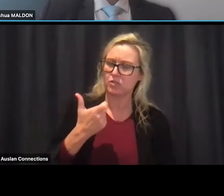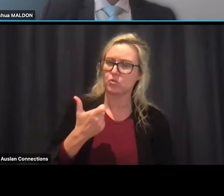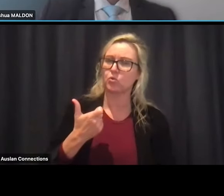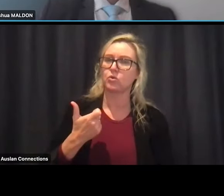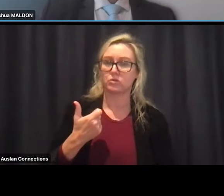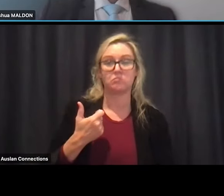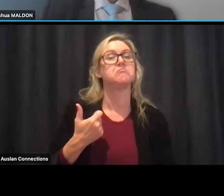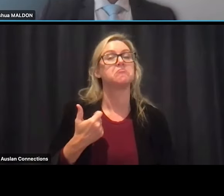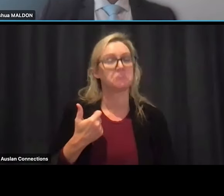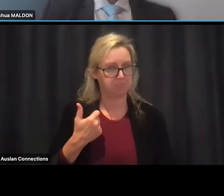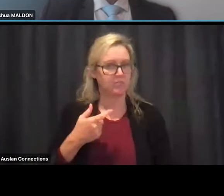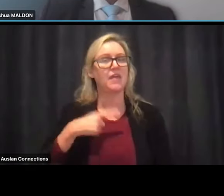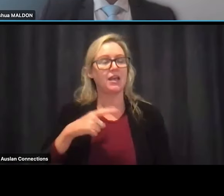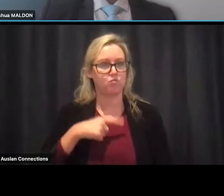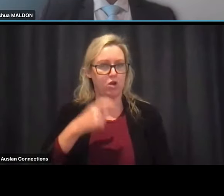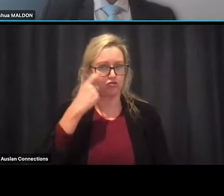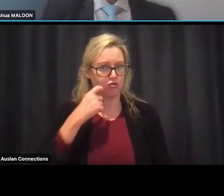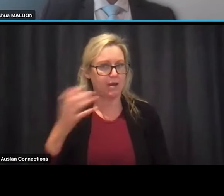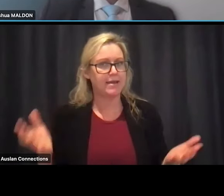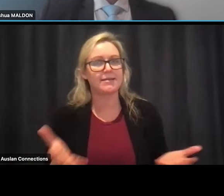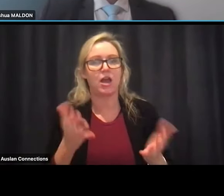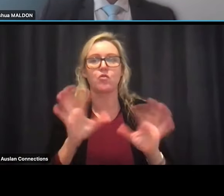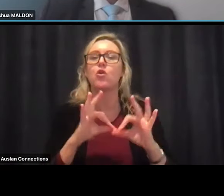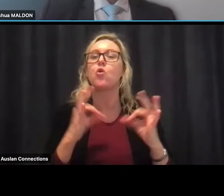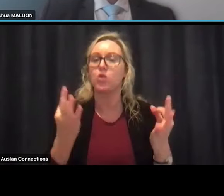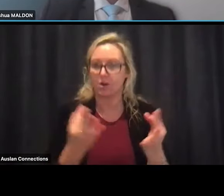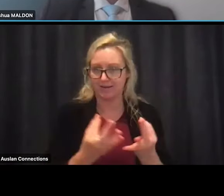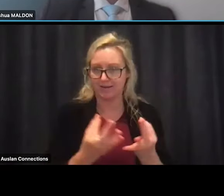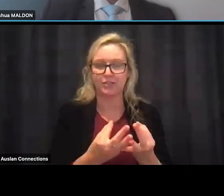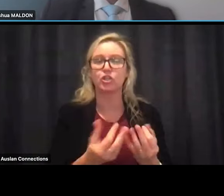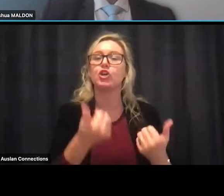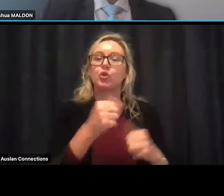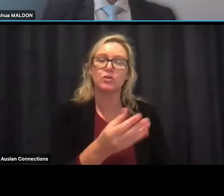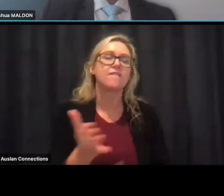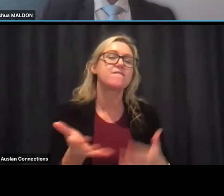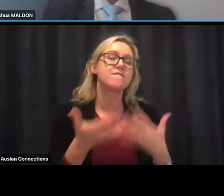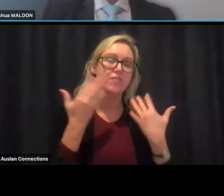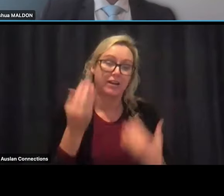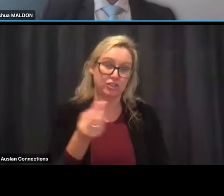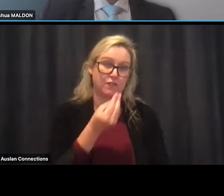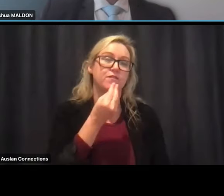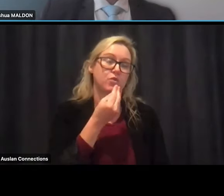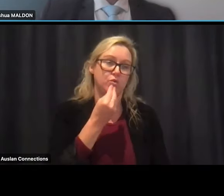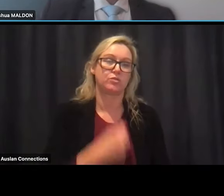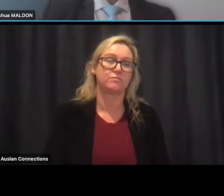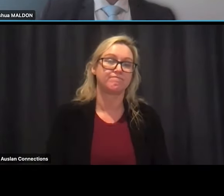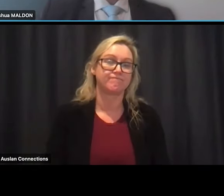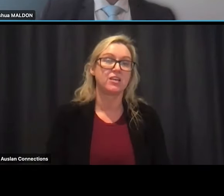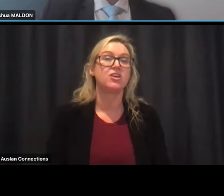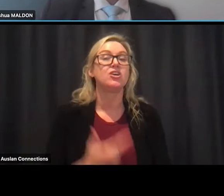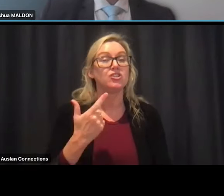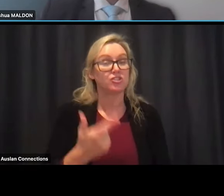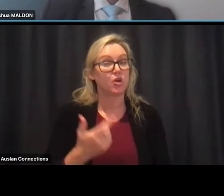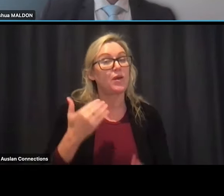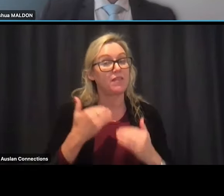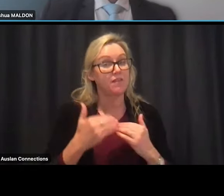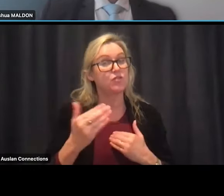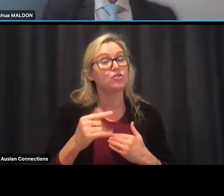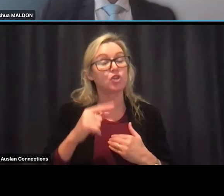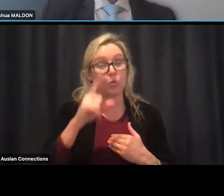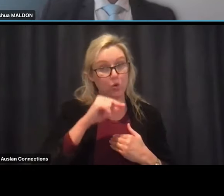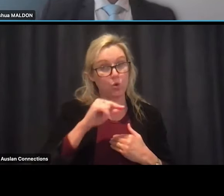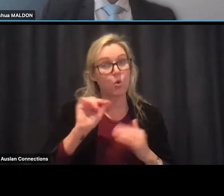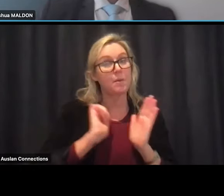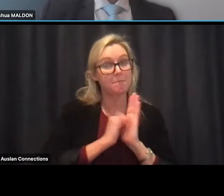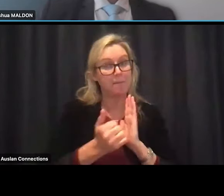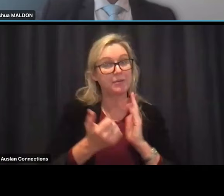care service. So subject to government decisions, it is possible that in future this information may be published.